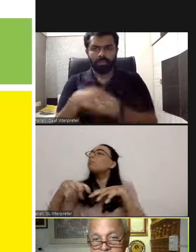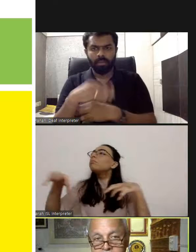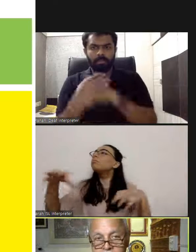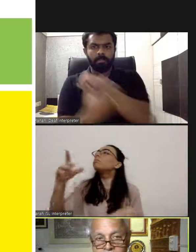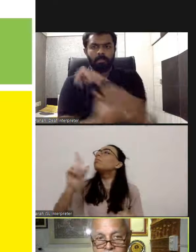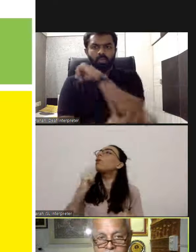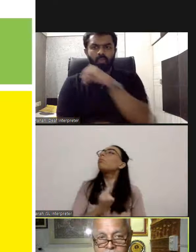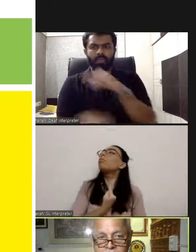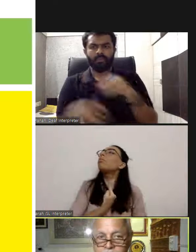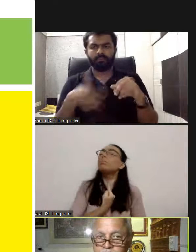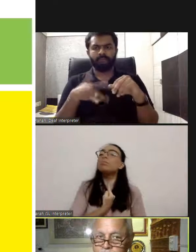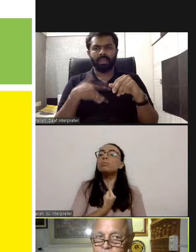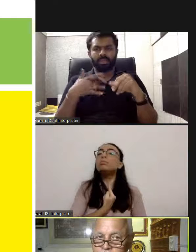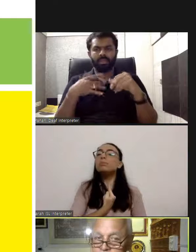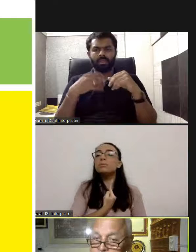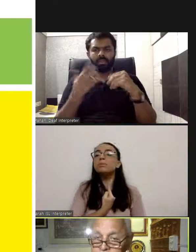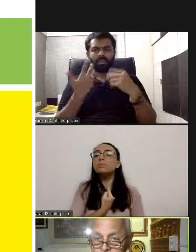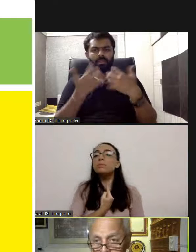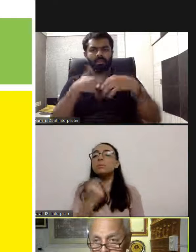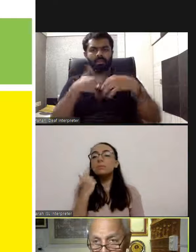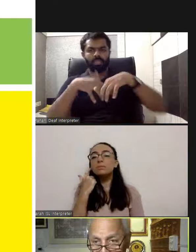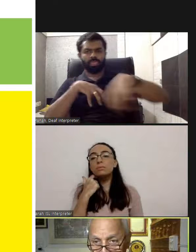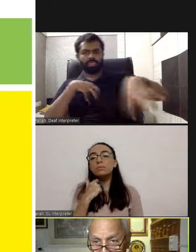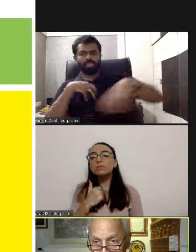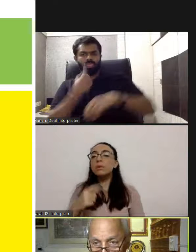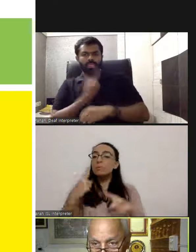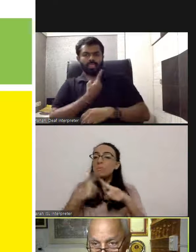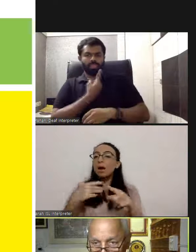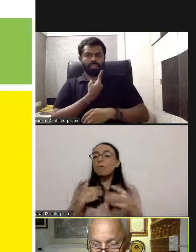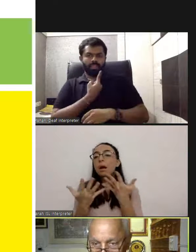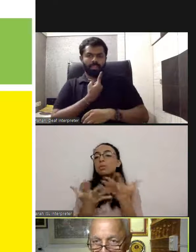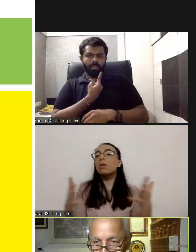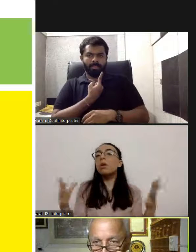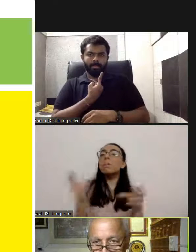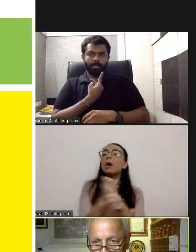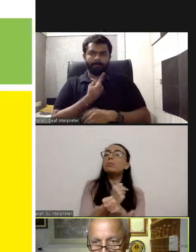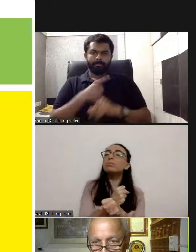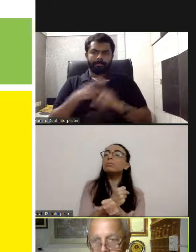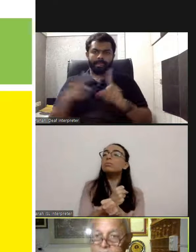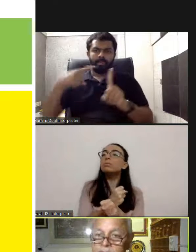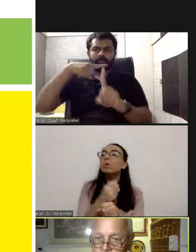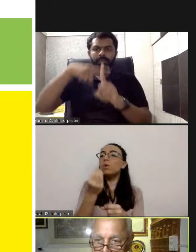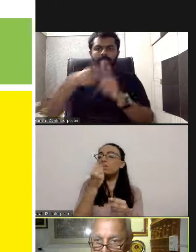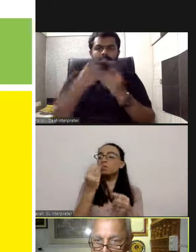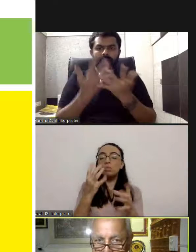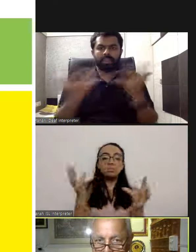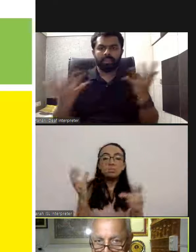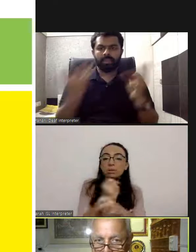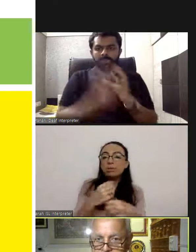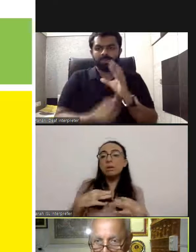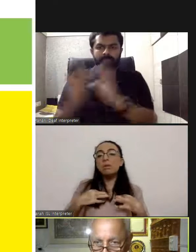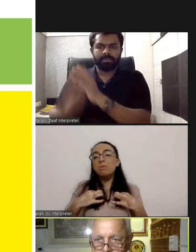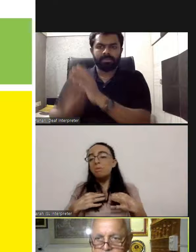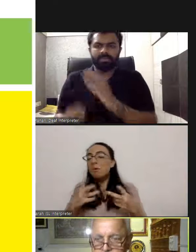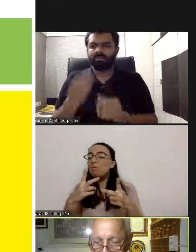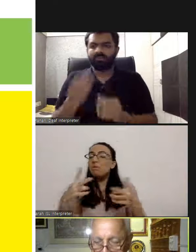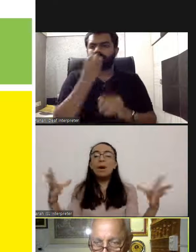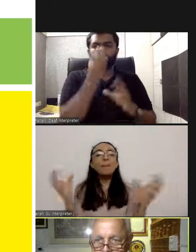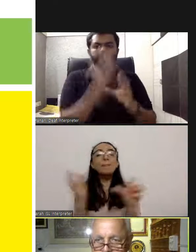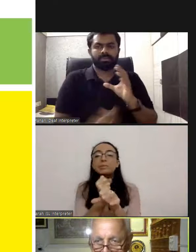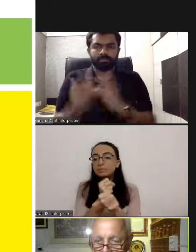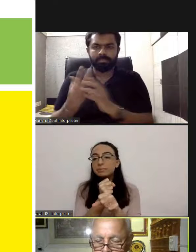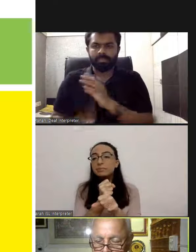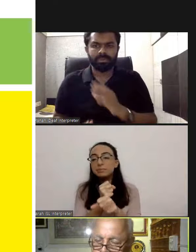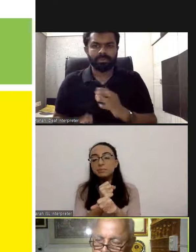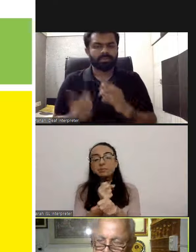Minorities also face material deprivation. Not everywhere, but it